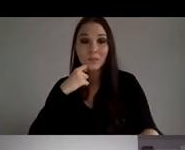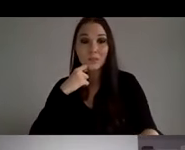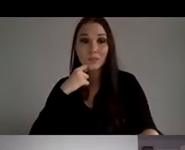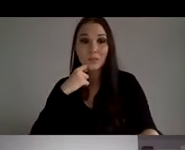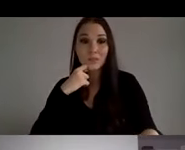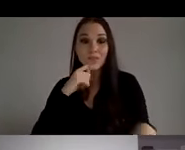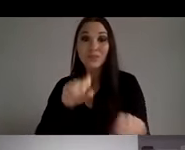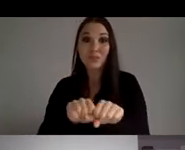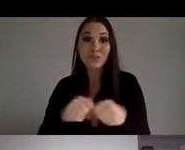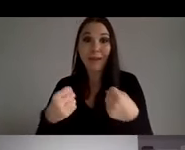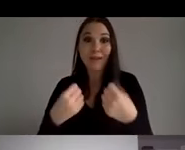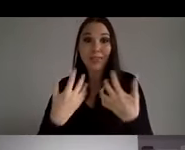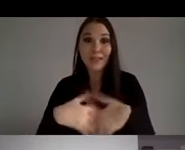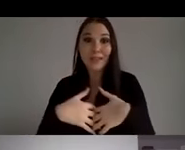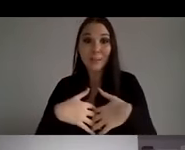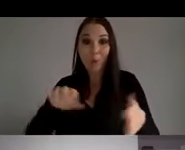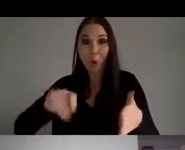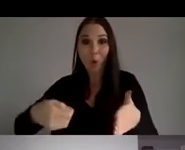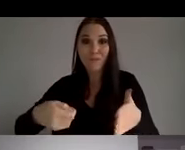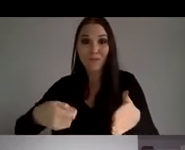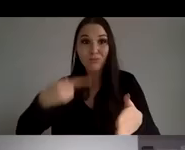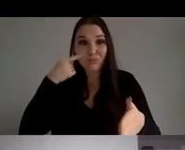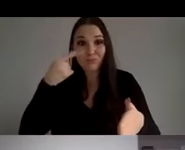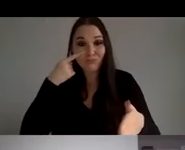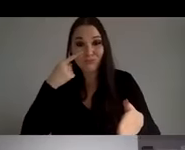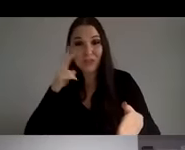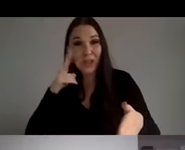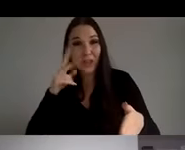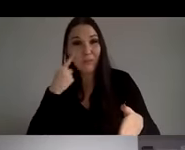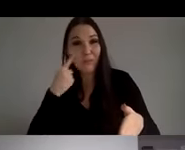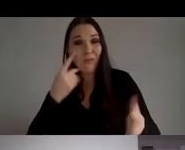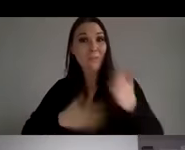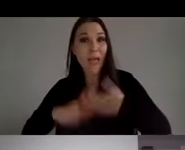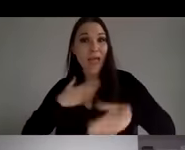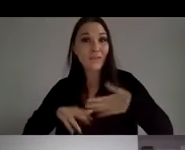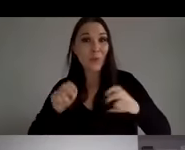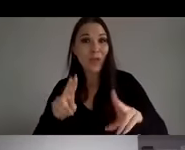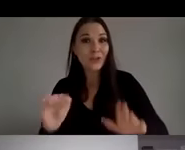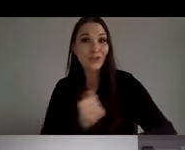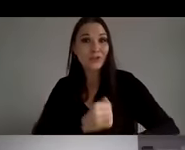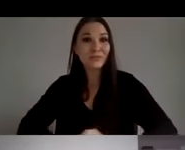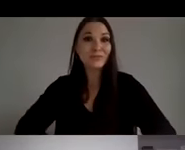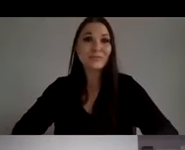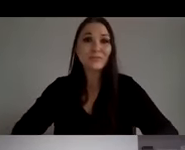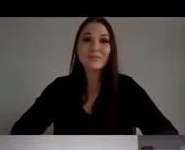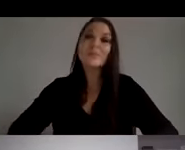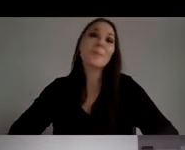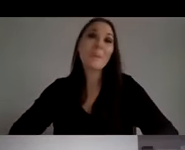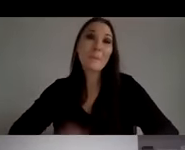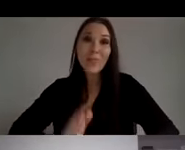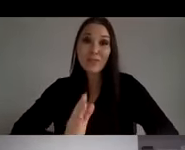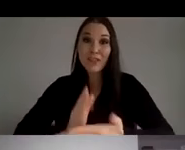the system, turn things off, and see if it behaves the way it should. So, yeah. Nice, very good. Thanks,